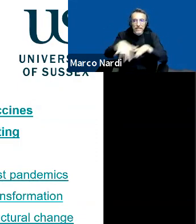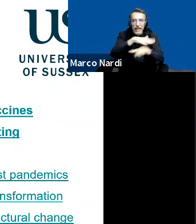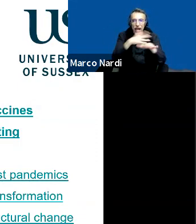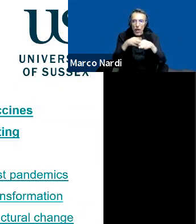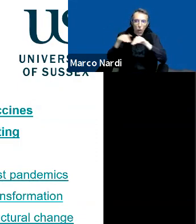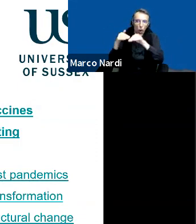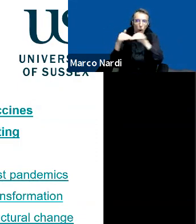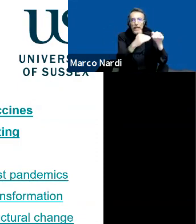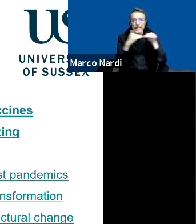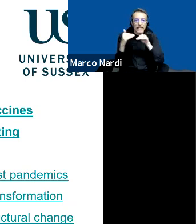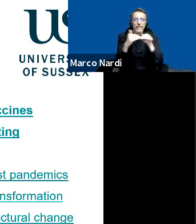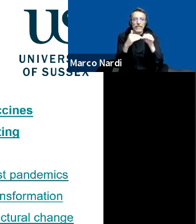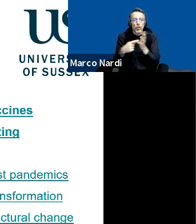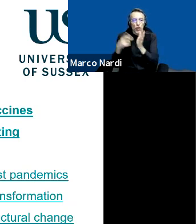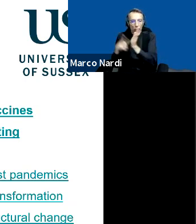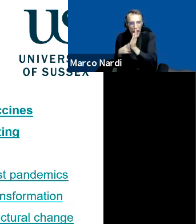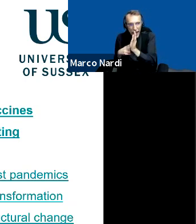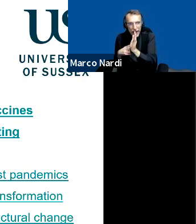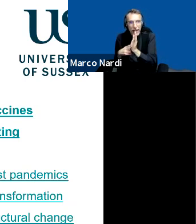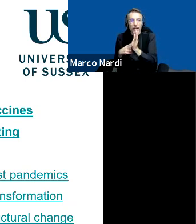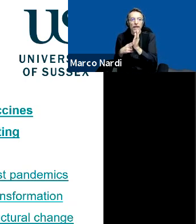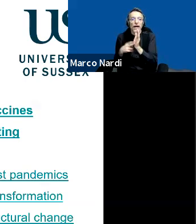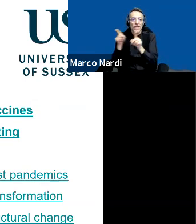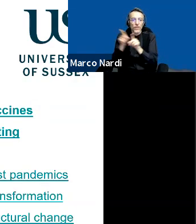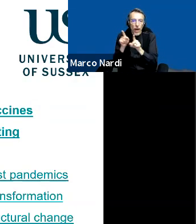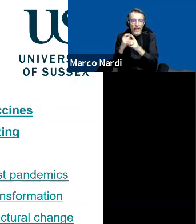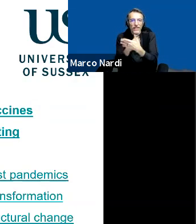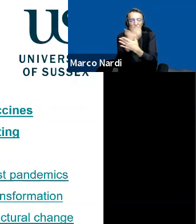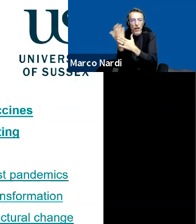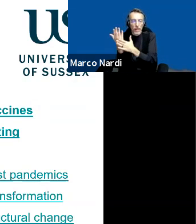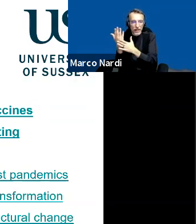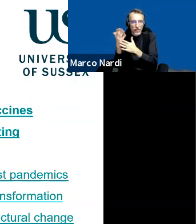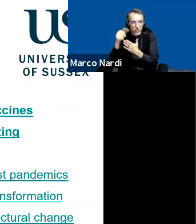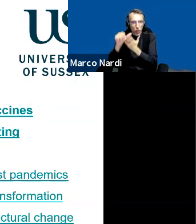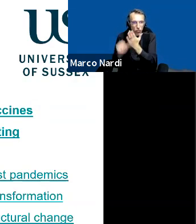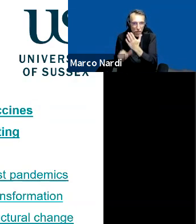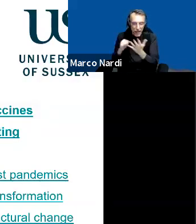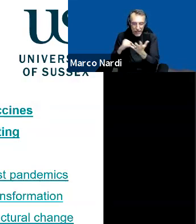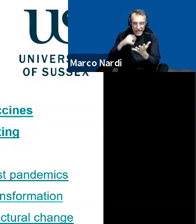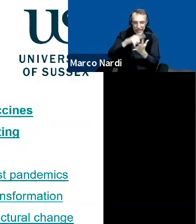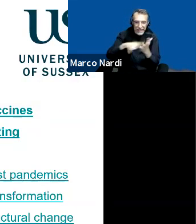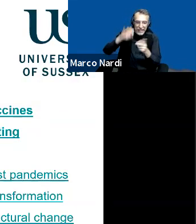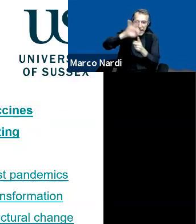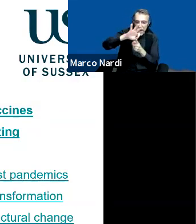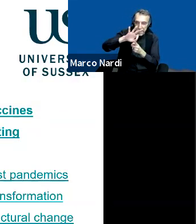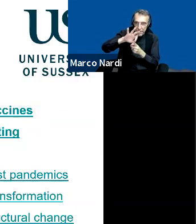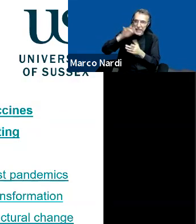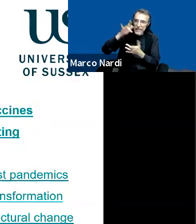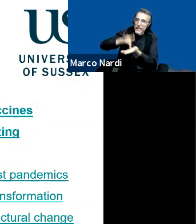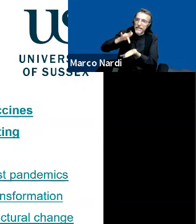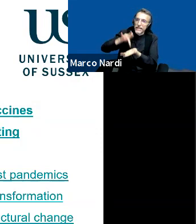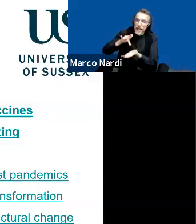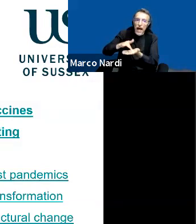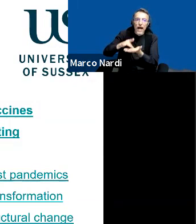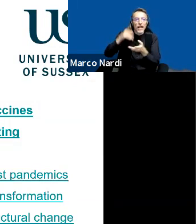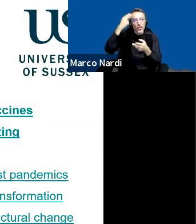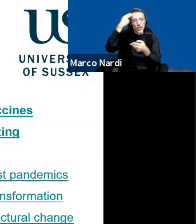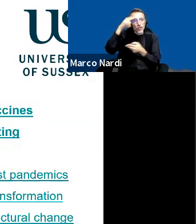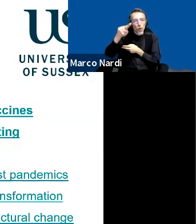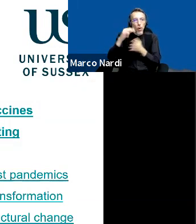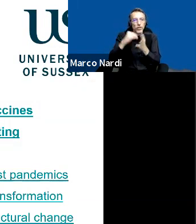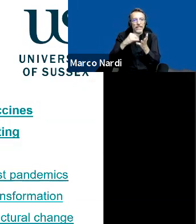going on for the United Nations Development Programme, which was already happening, inspired by the work of the STEP Centre, called the Strings Project, about